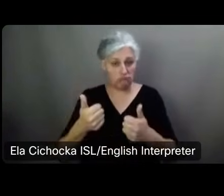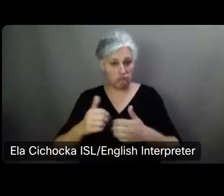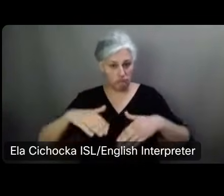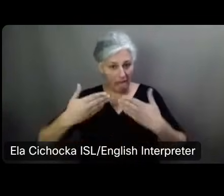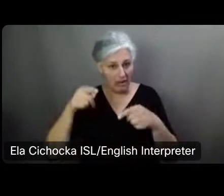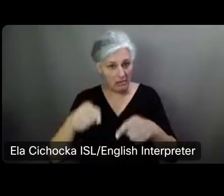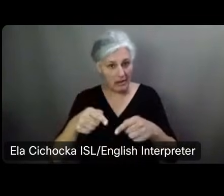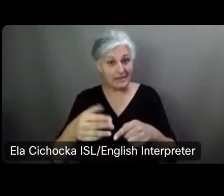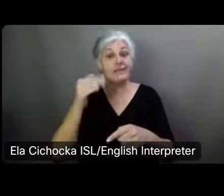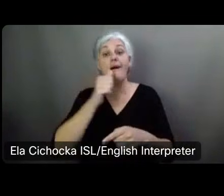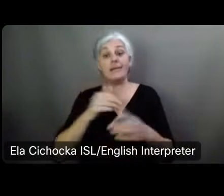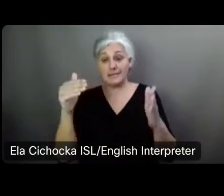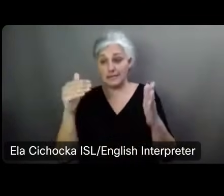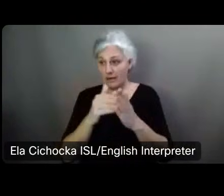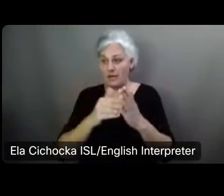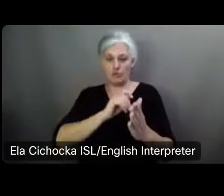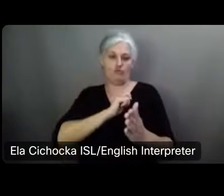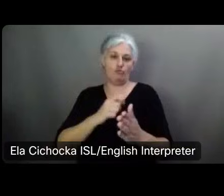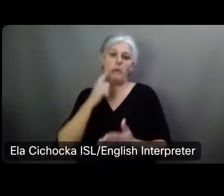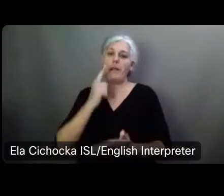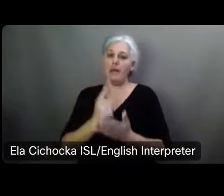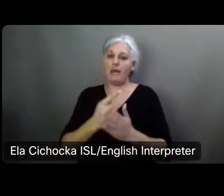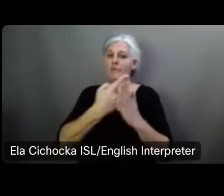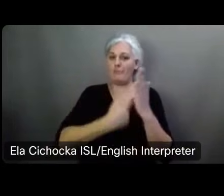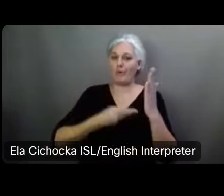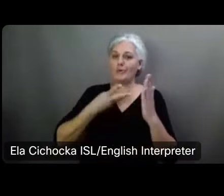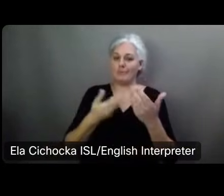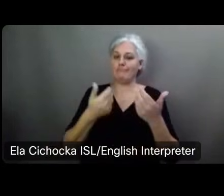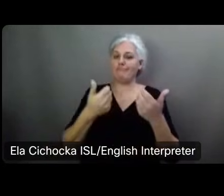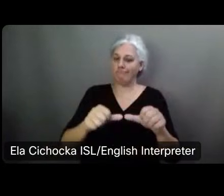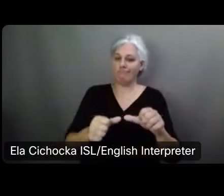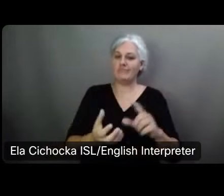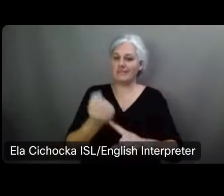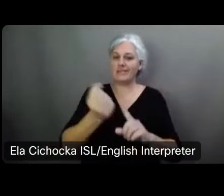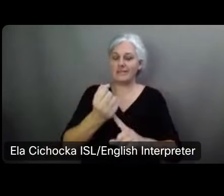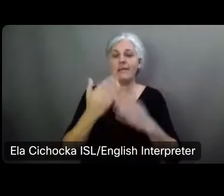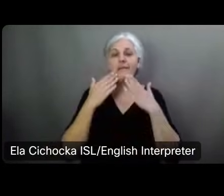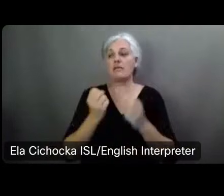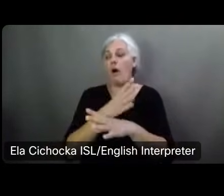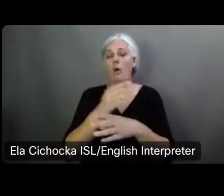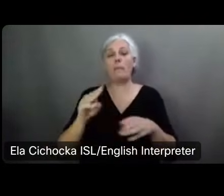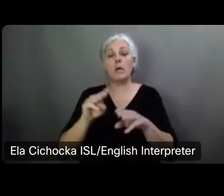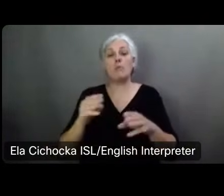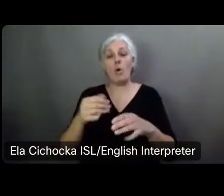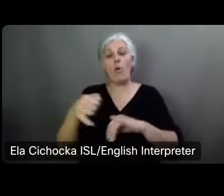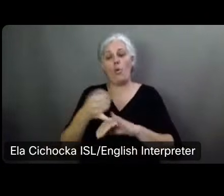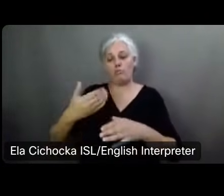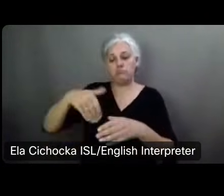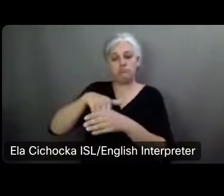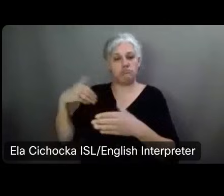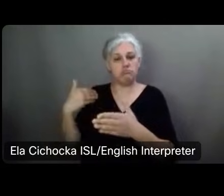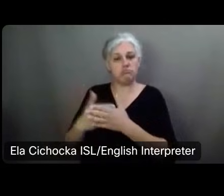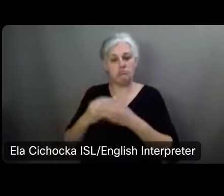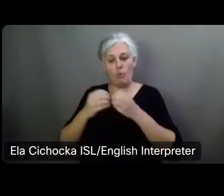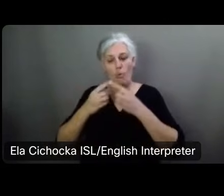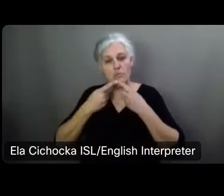If the answer is yes, I truly believe this policy will deliver. I want to thank all those people who have driven open disclosure forward